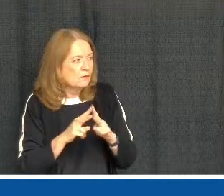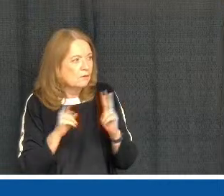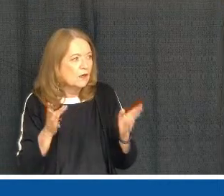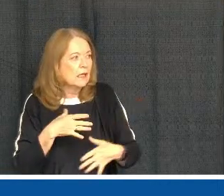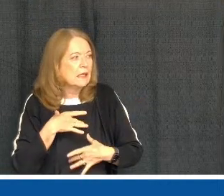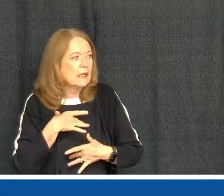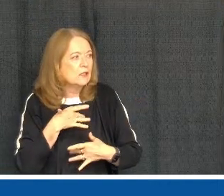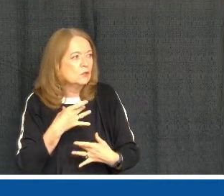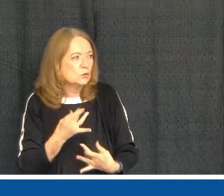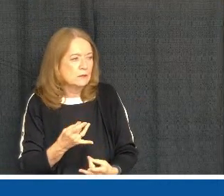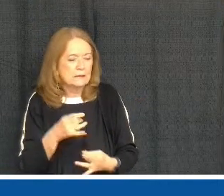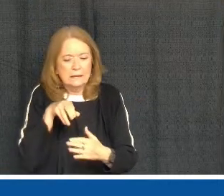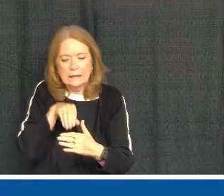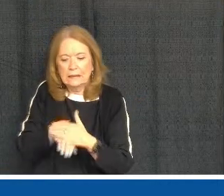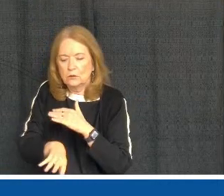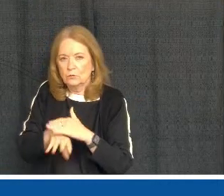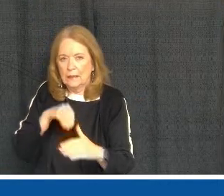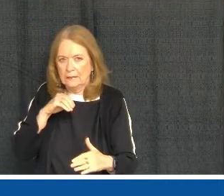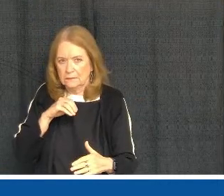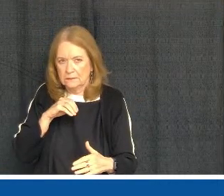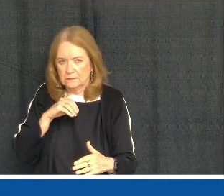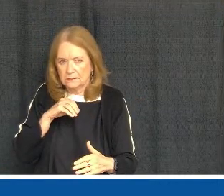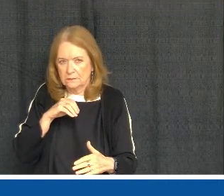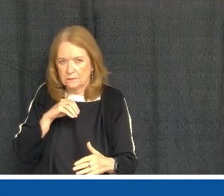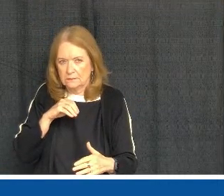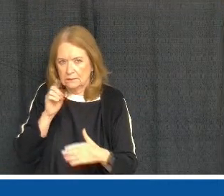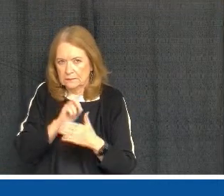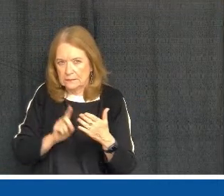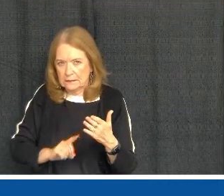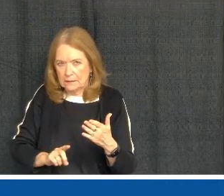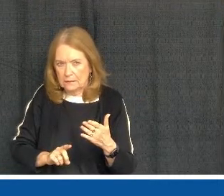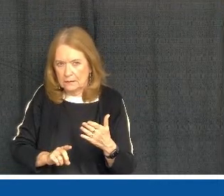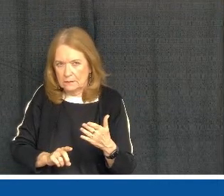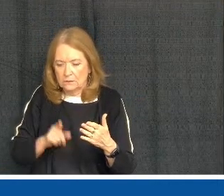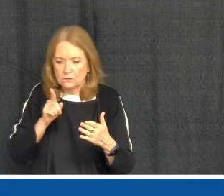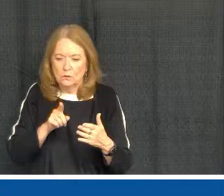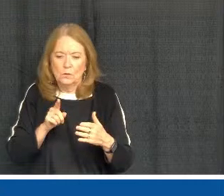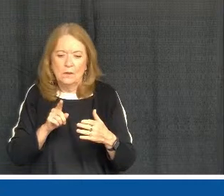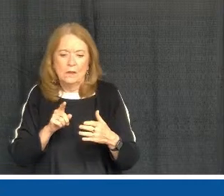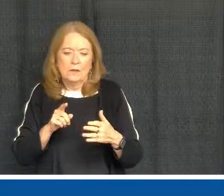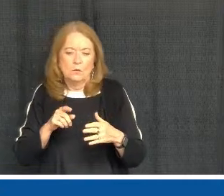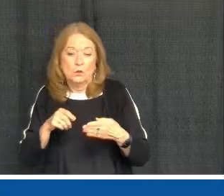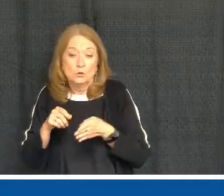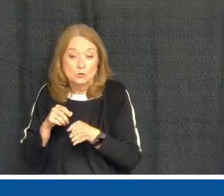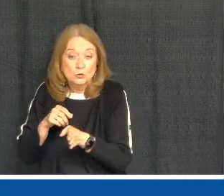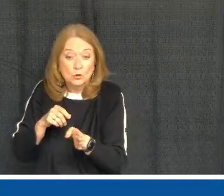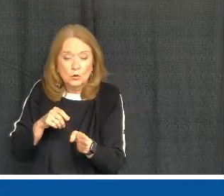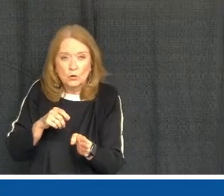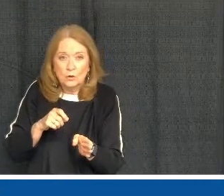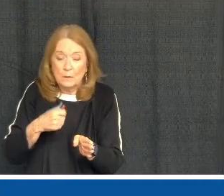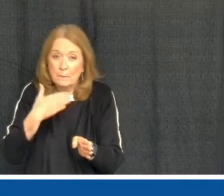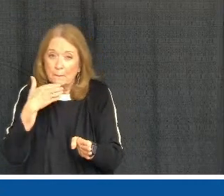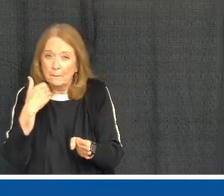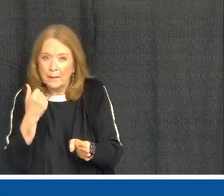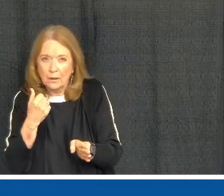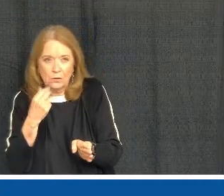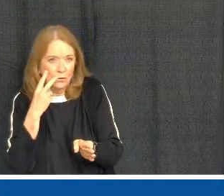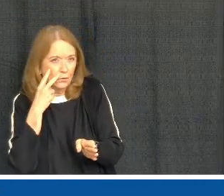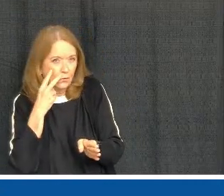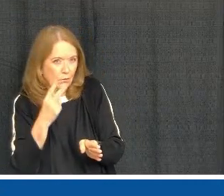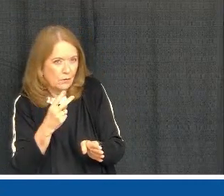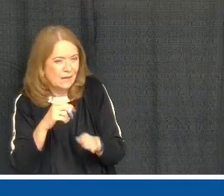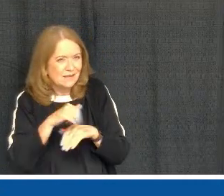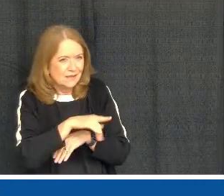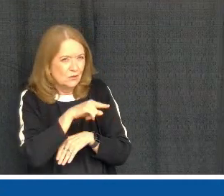interesting entry exit that kind of turns you so you're at a better sight distance coming in and out. Let me send that to you, and that